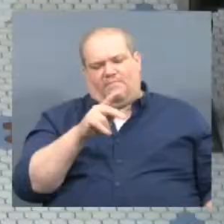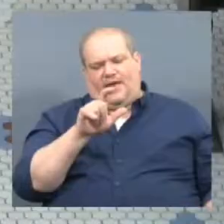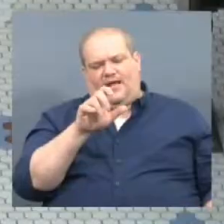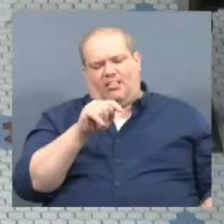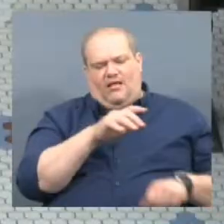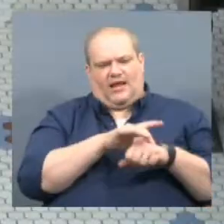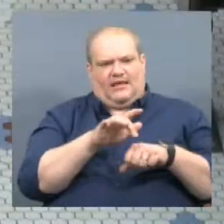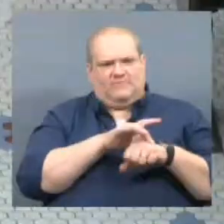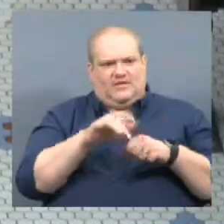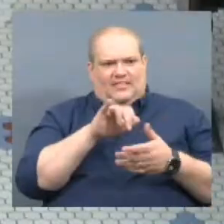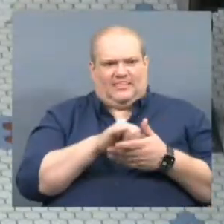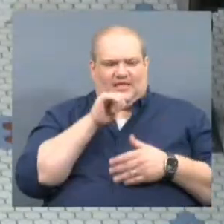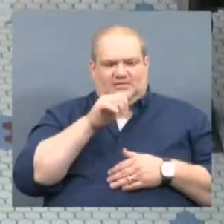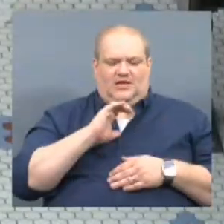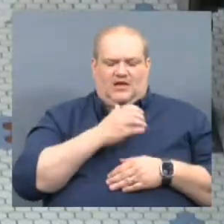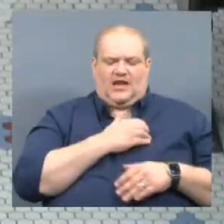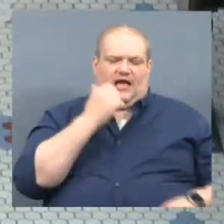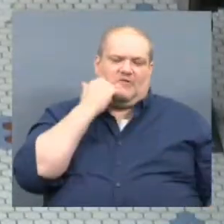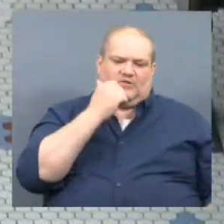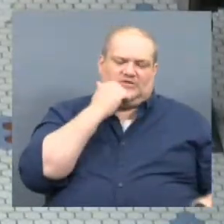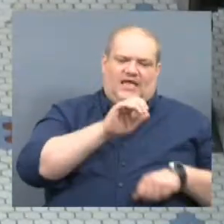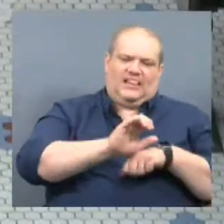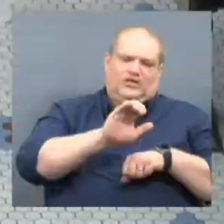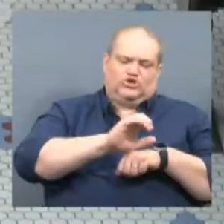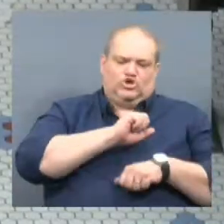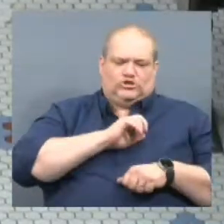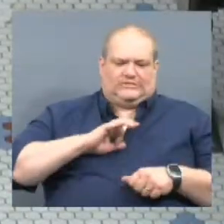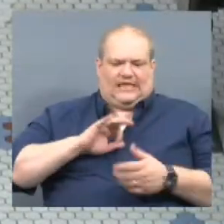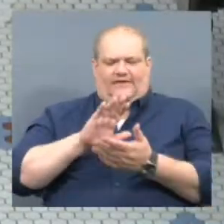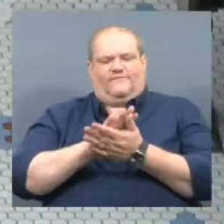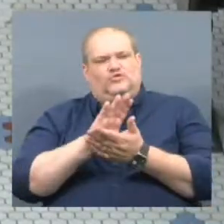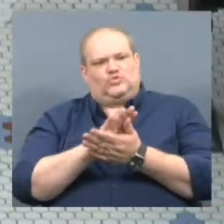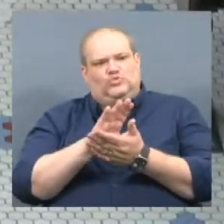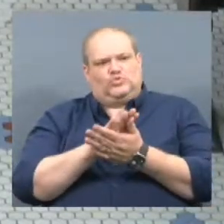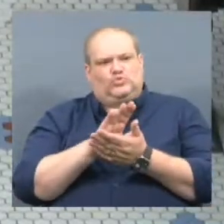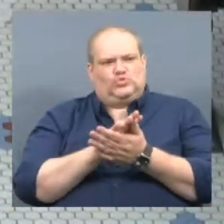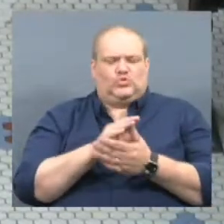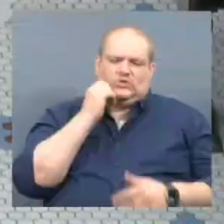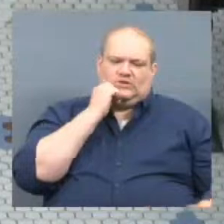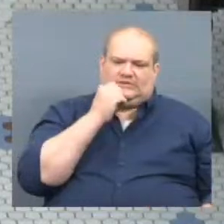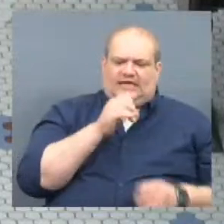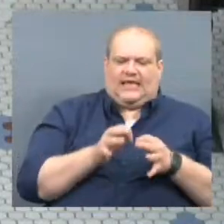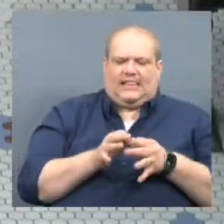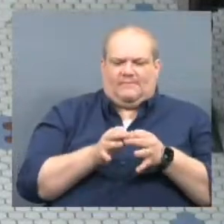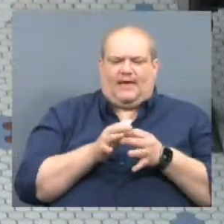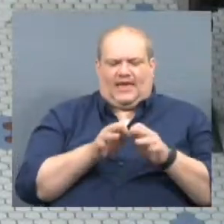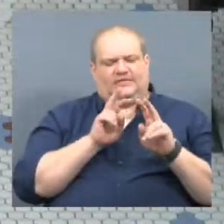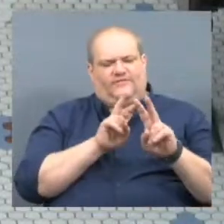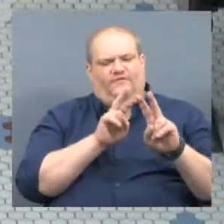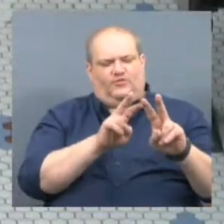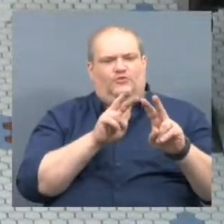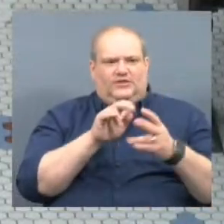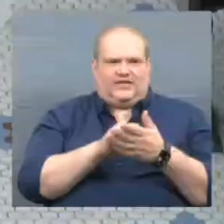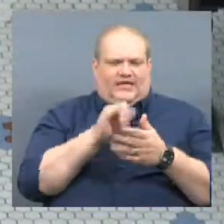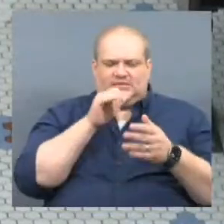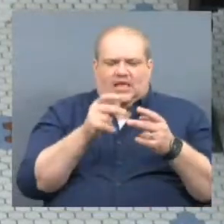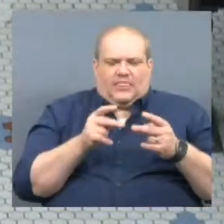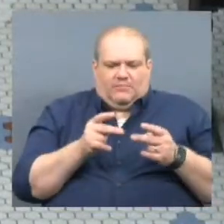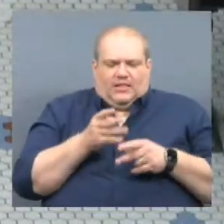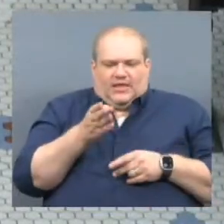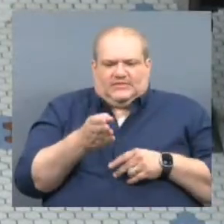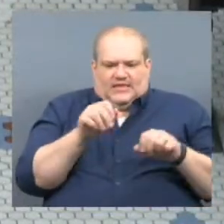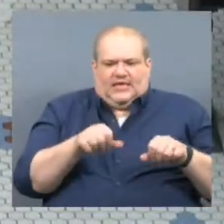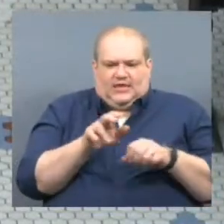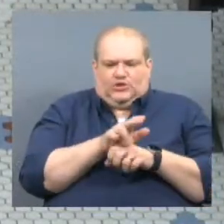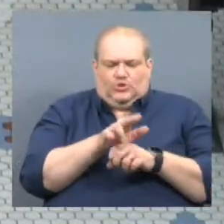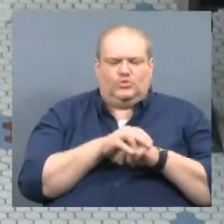is not what our daily church, staff, school, daily mass, funerals, those are not the spots that they're